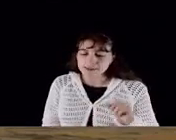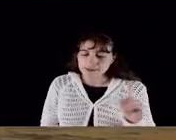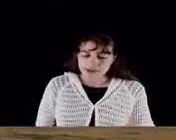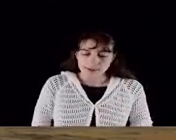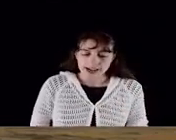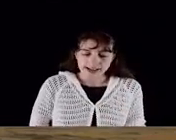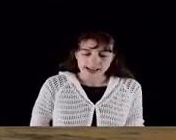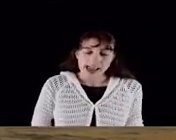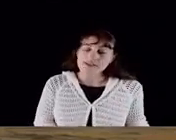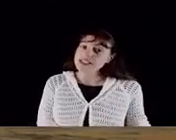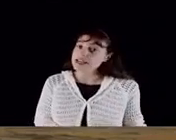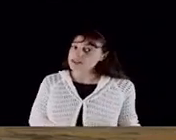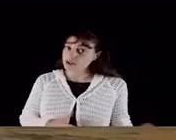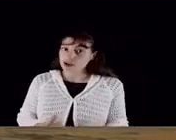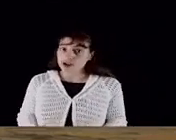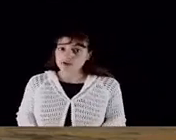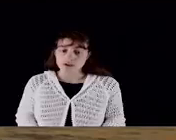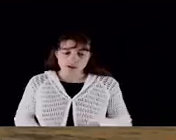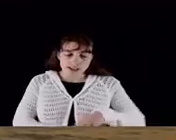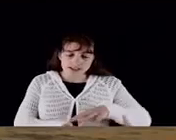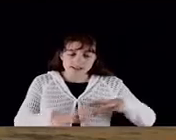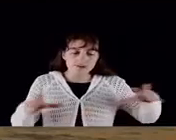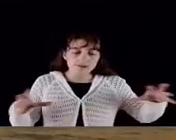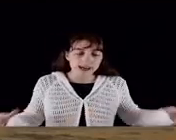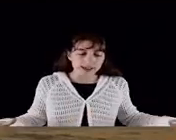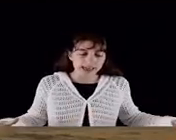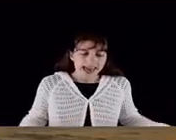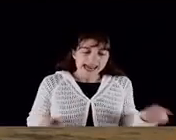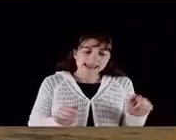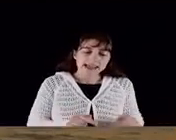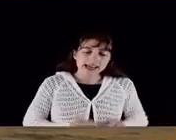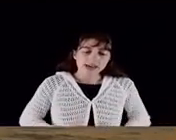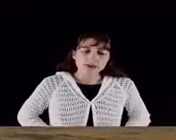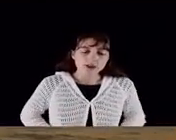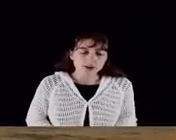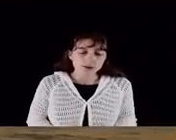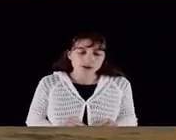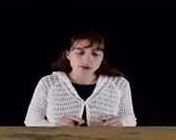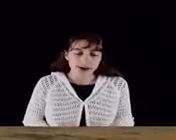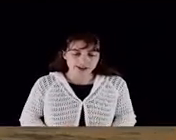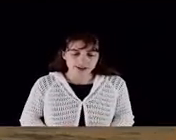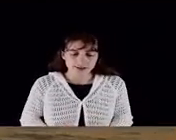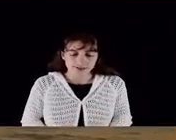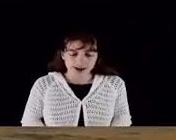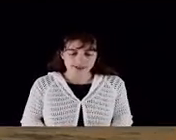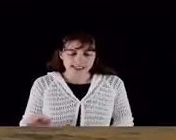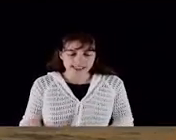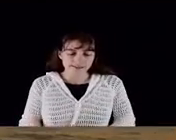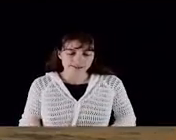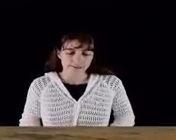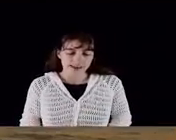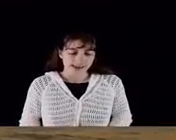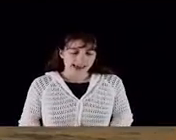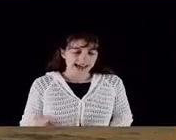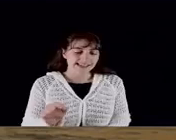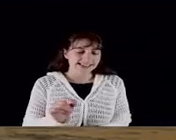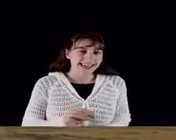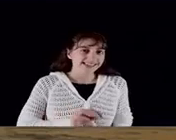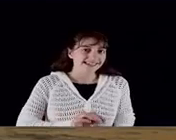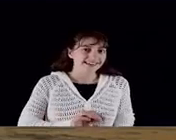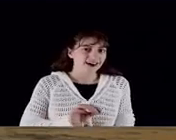be multiplied and the days of your children. So this is the family in the land which the Lord sware unto your fathers to give them as